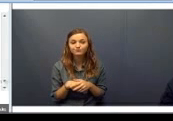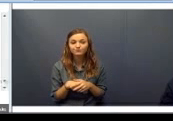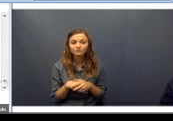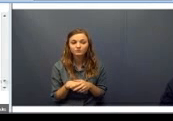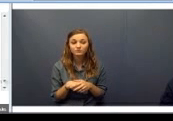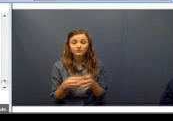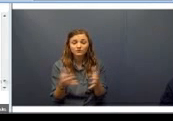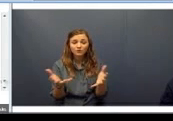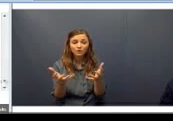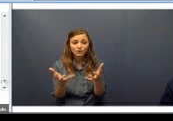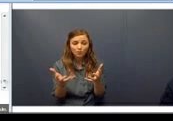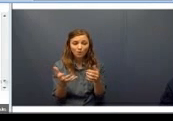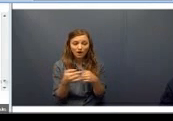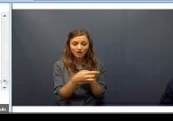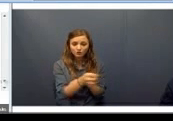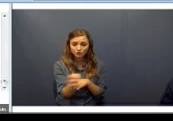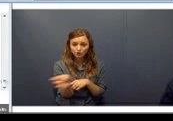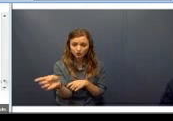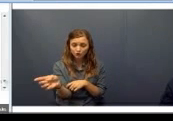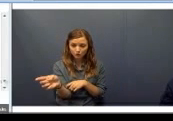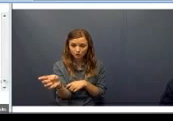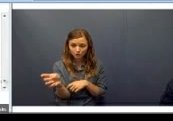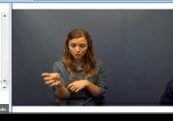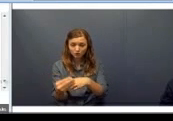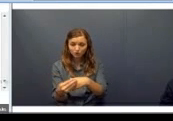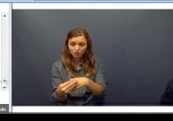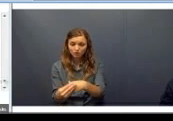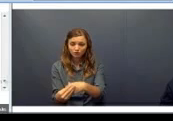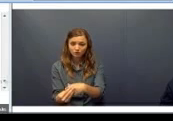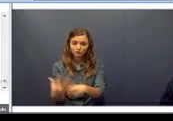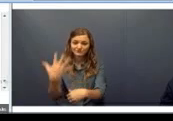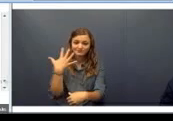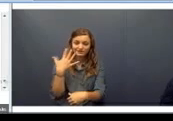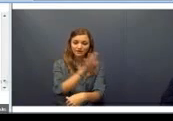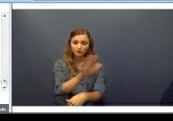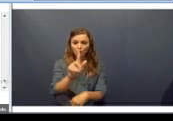slide. And we'd like for you to